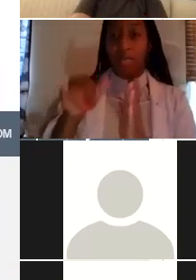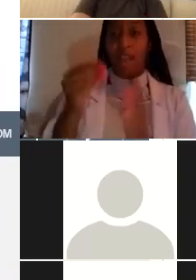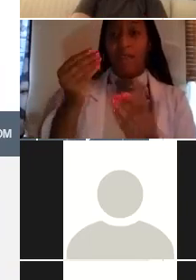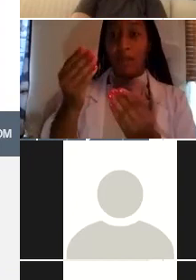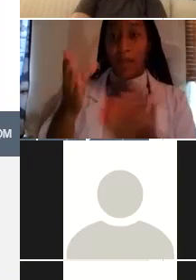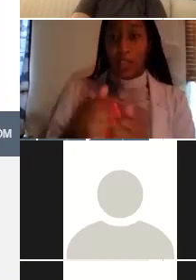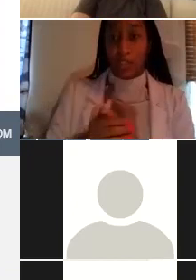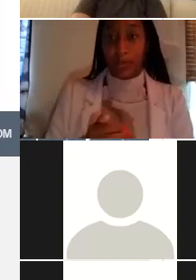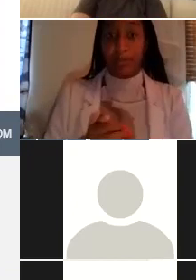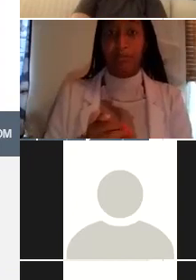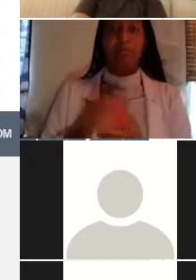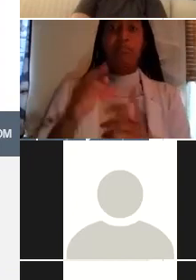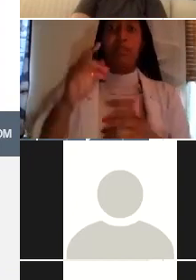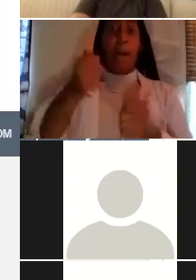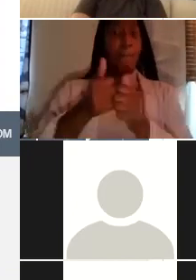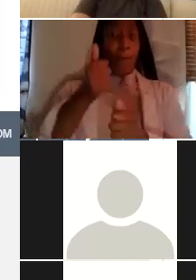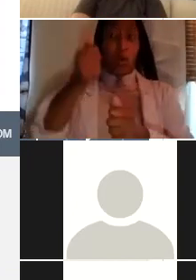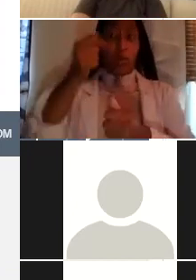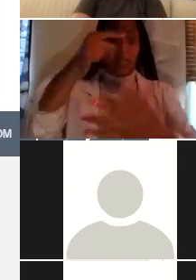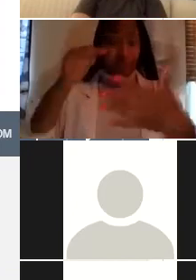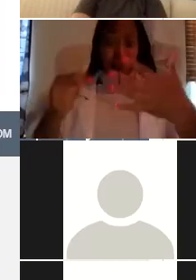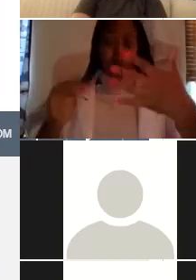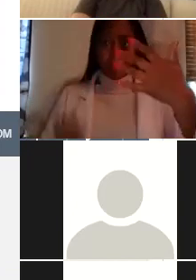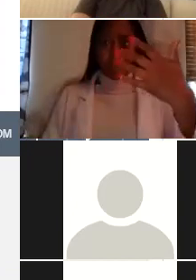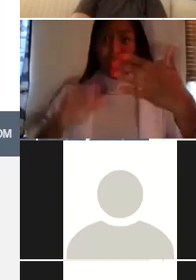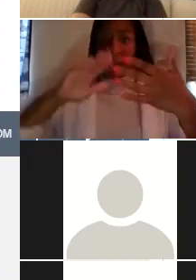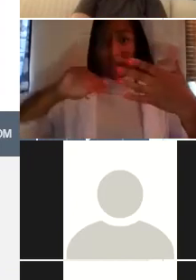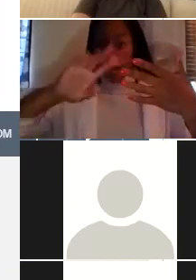to say just a few things about the absolute zero scale.